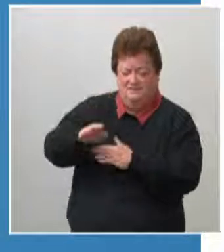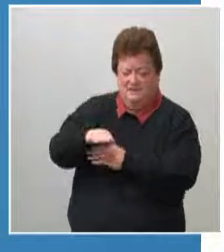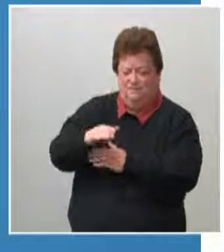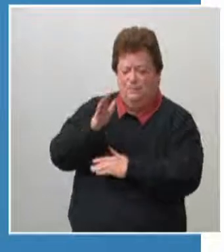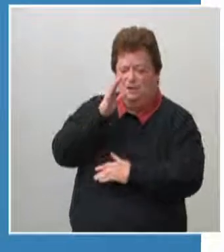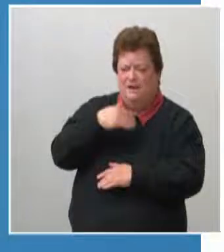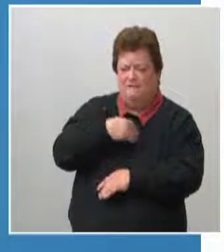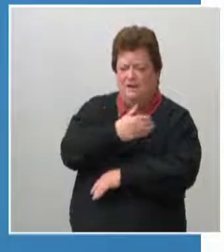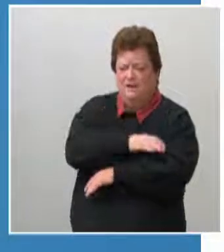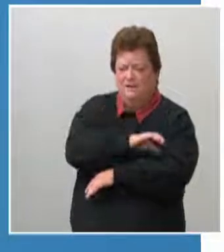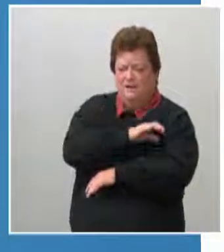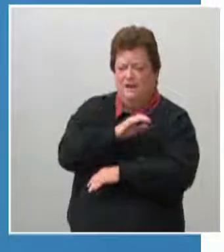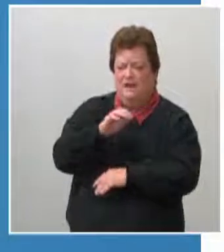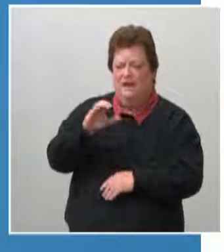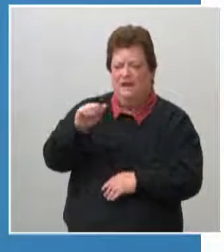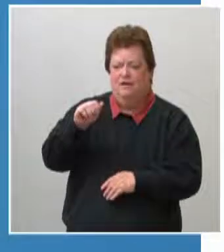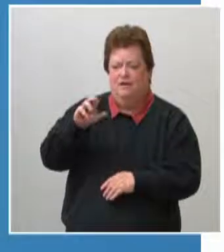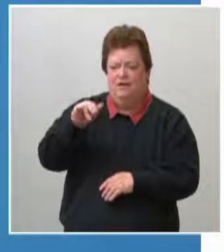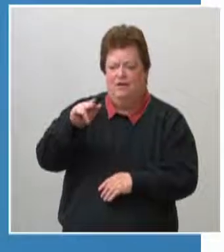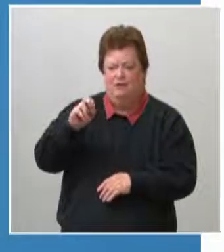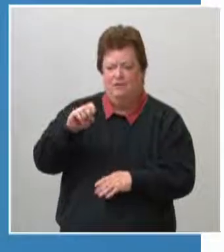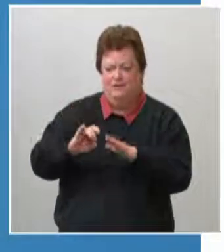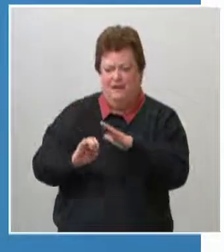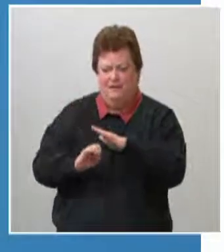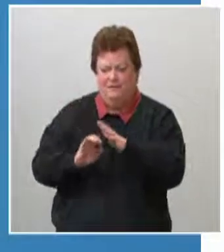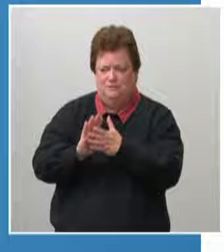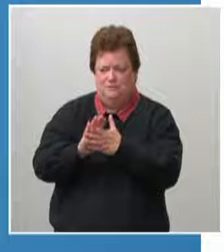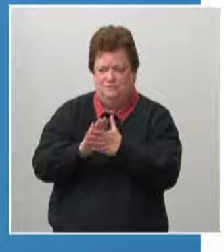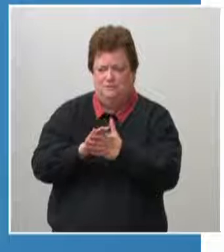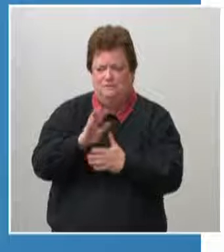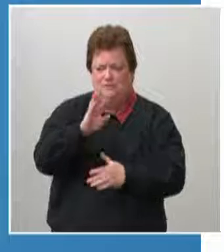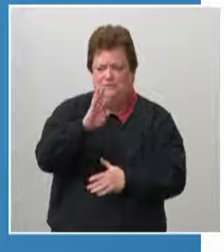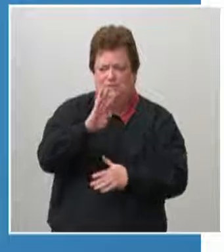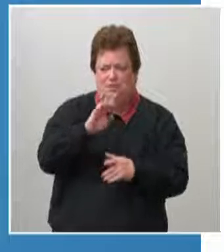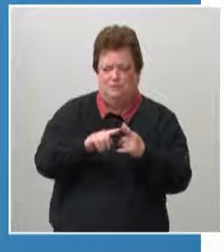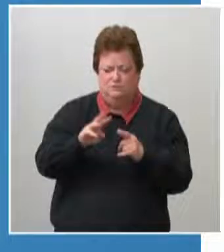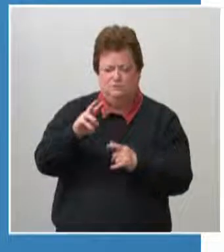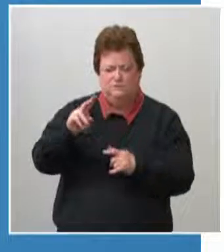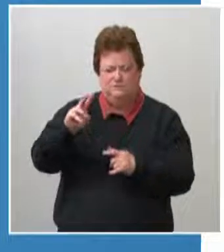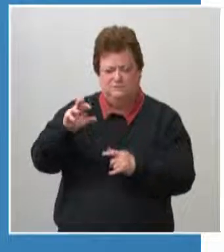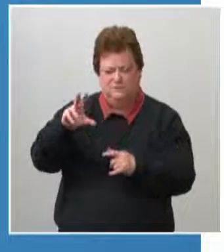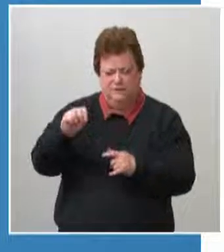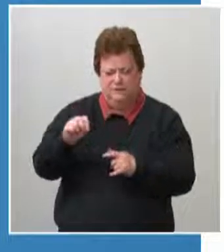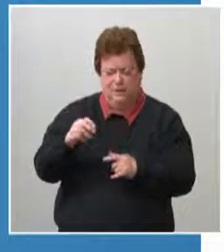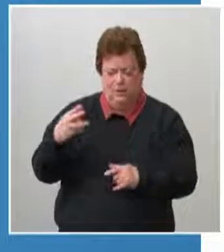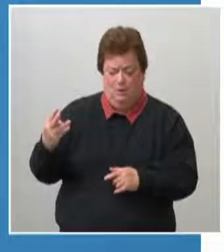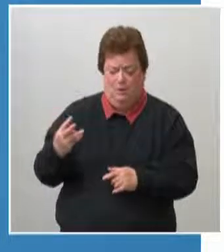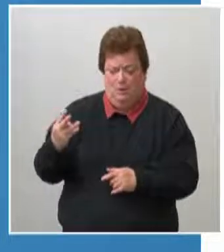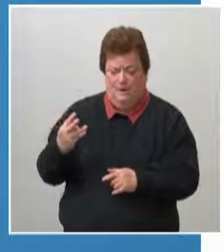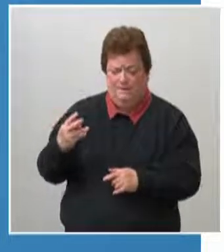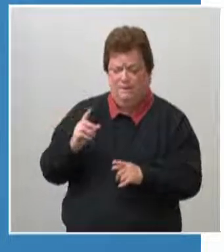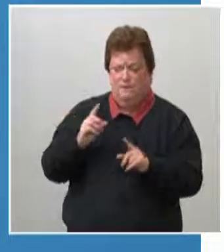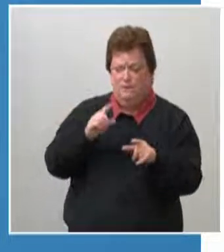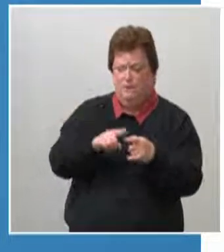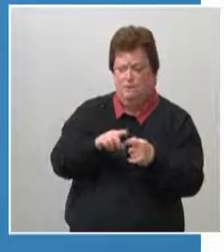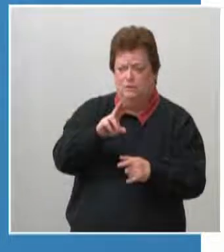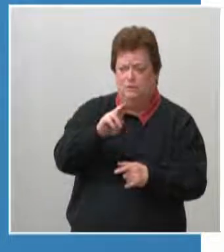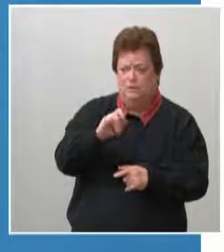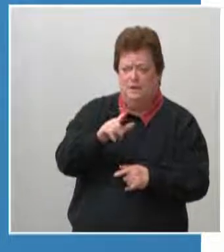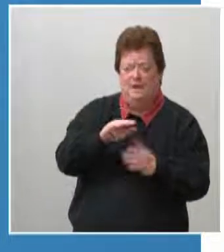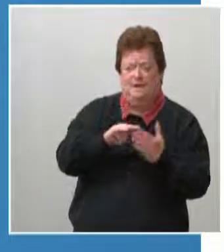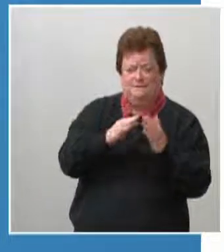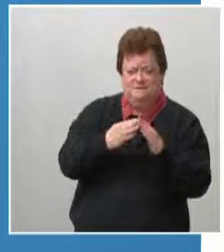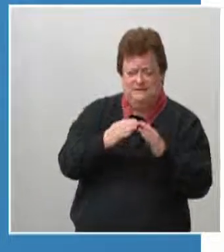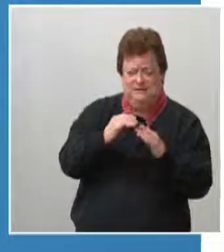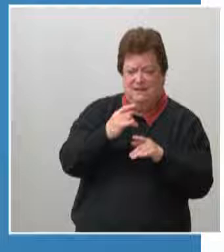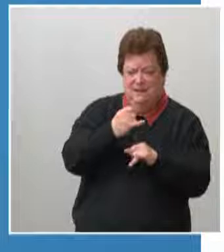a clinic at Arnold Elementary School from 4 to 6:30 p.m. On Wednesday, we're at UNL City Campus from